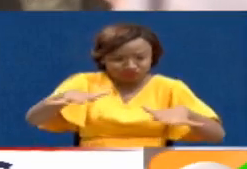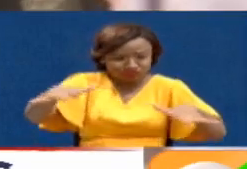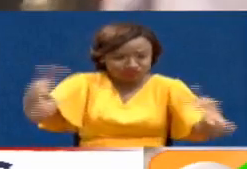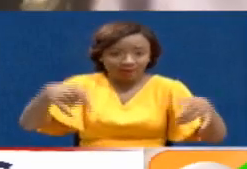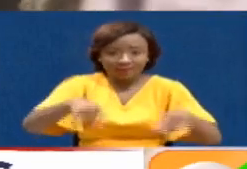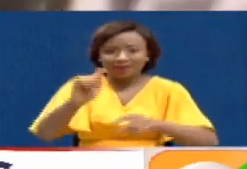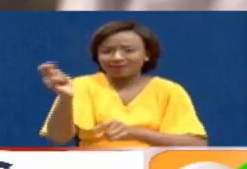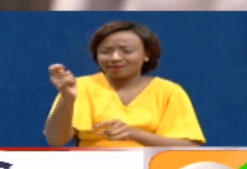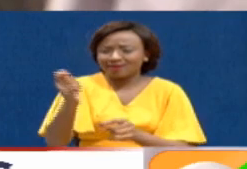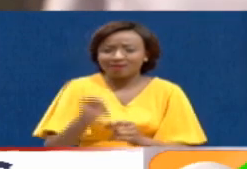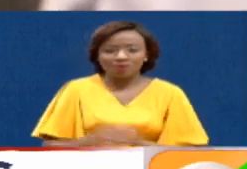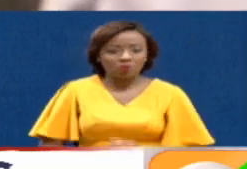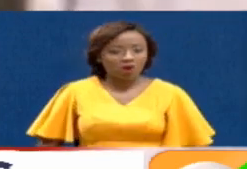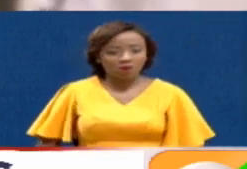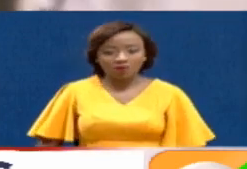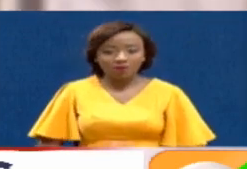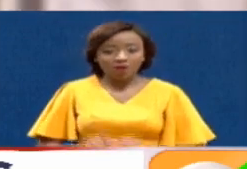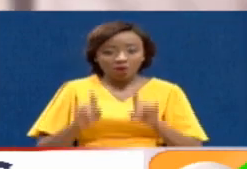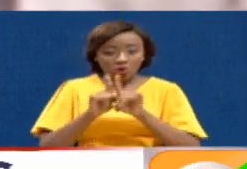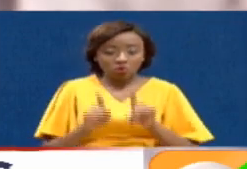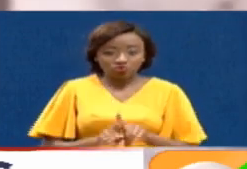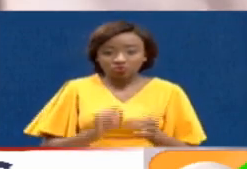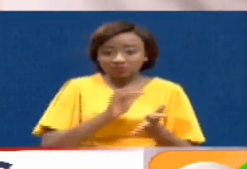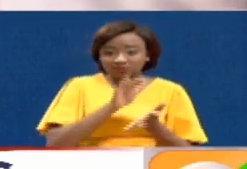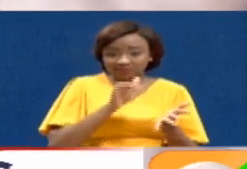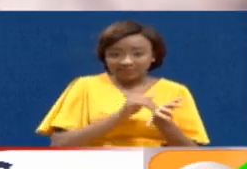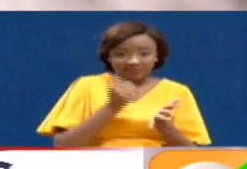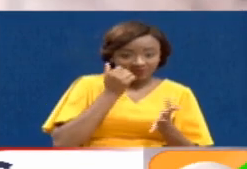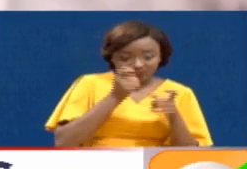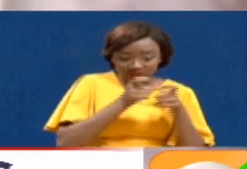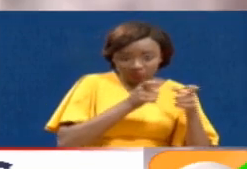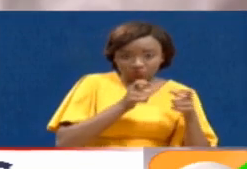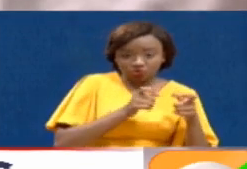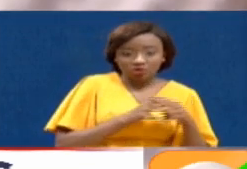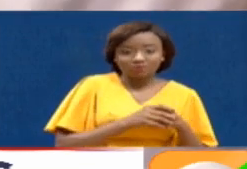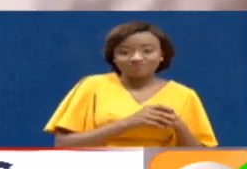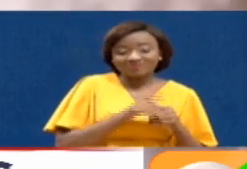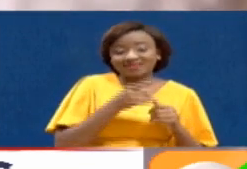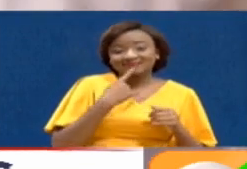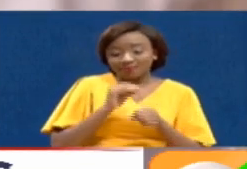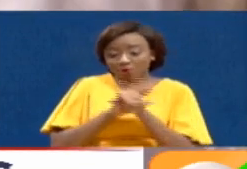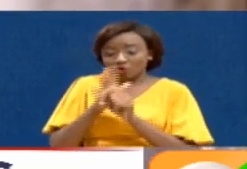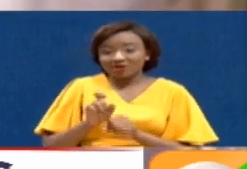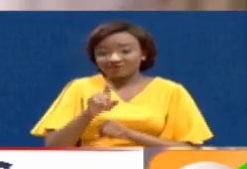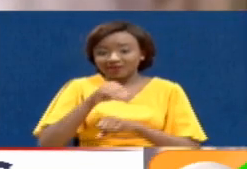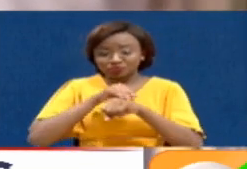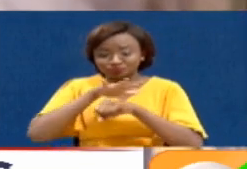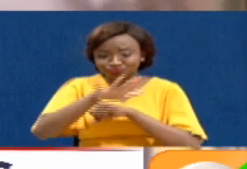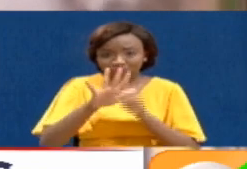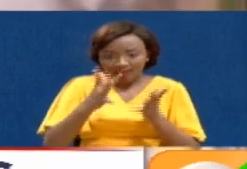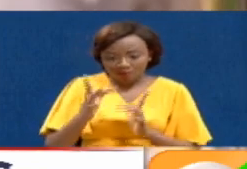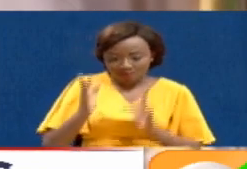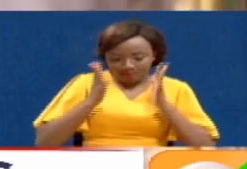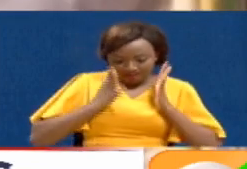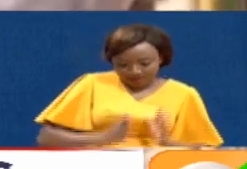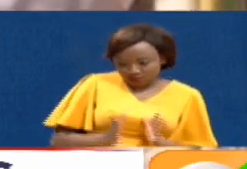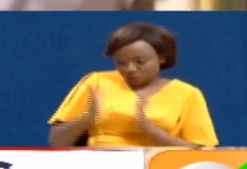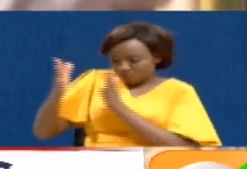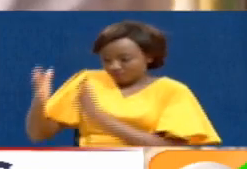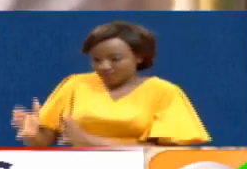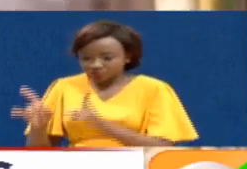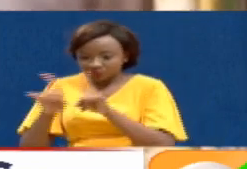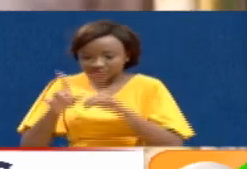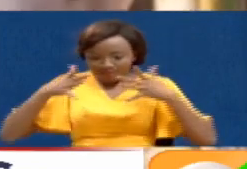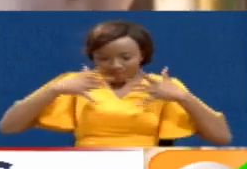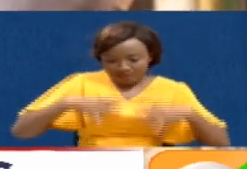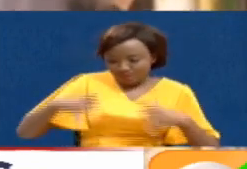in Kenya. According to the Center for Disease Control, COVID-19 spreads mainly from person to person and between people